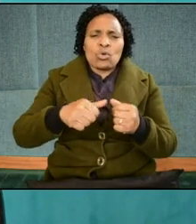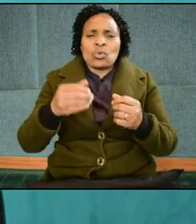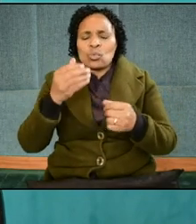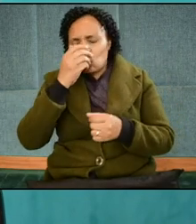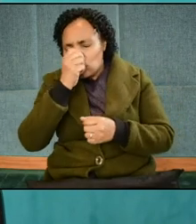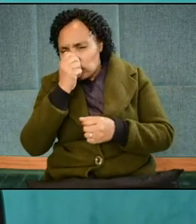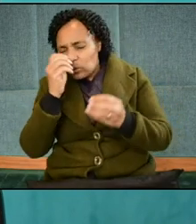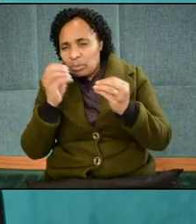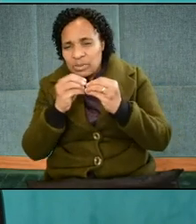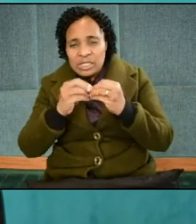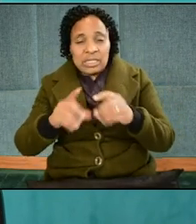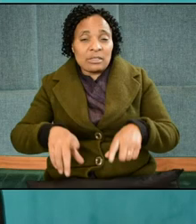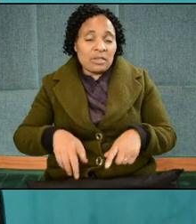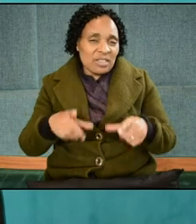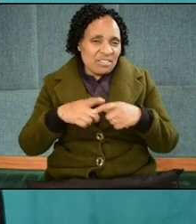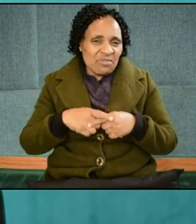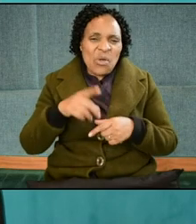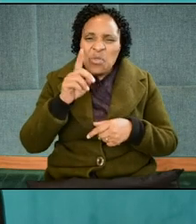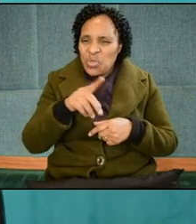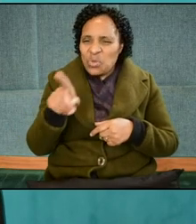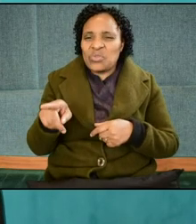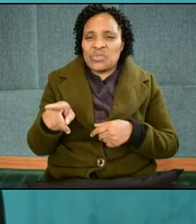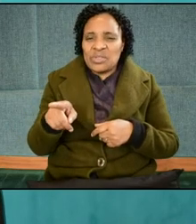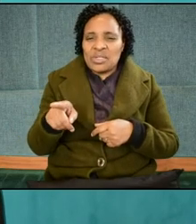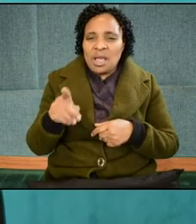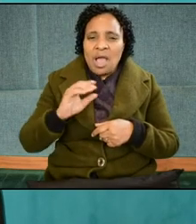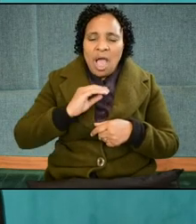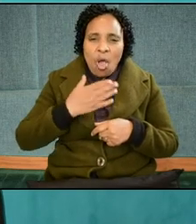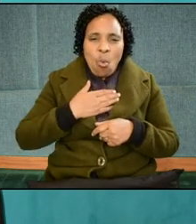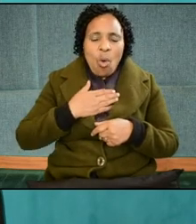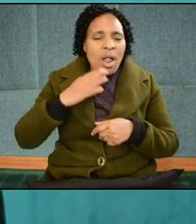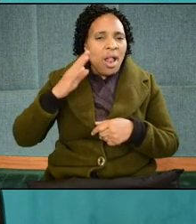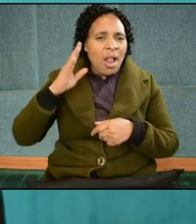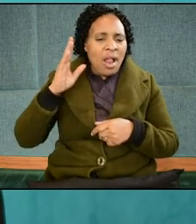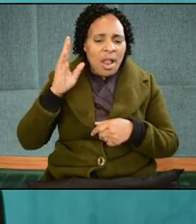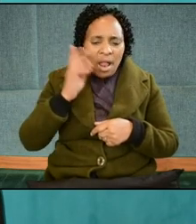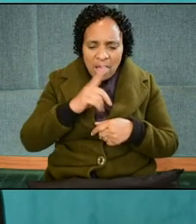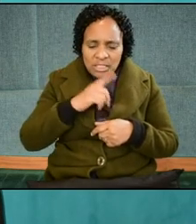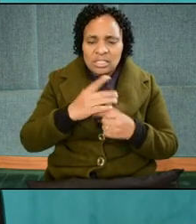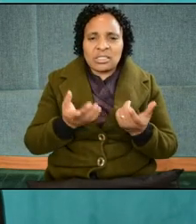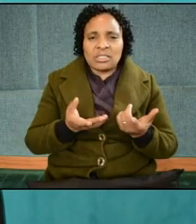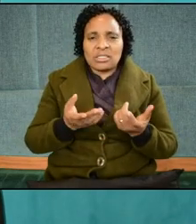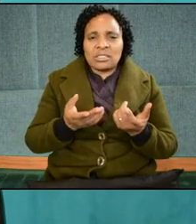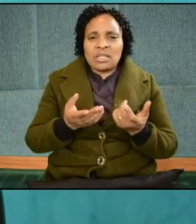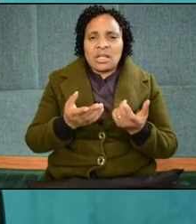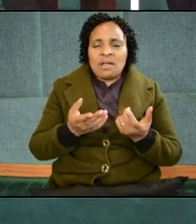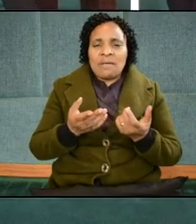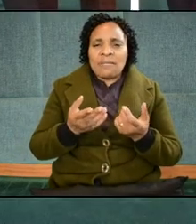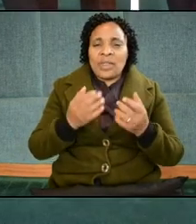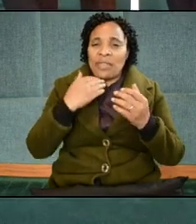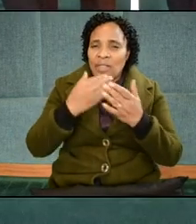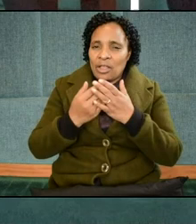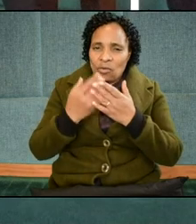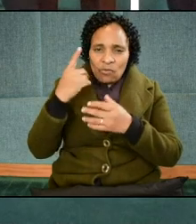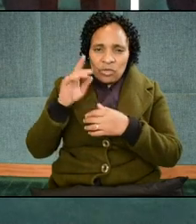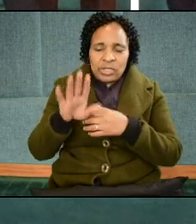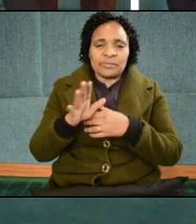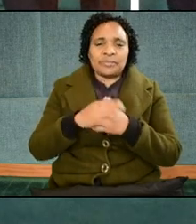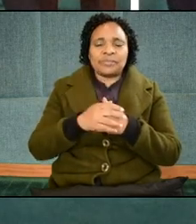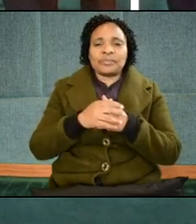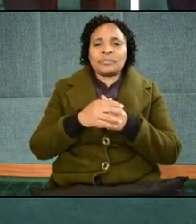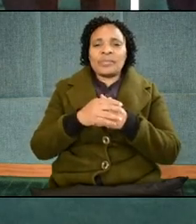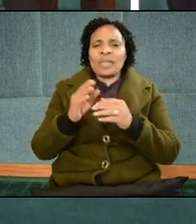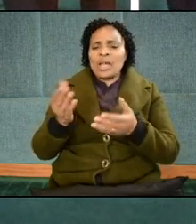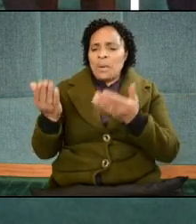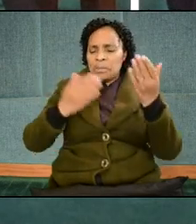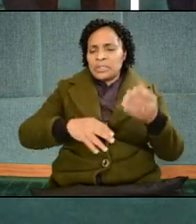in real life, those are our lusts, and that is what we are tempted after. Thank you for that. Now, it brings